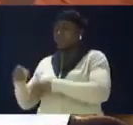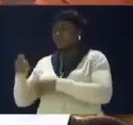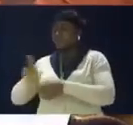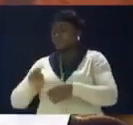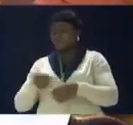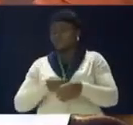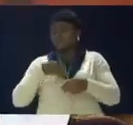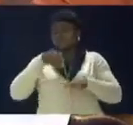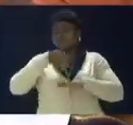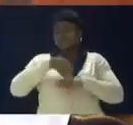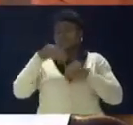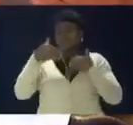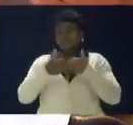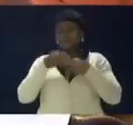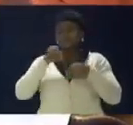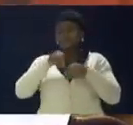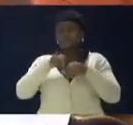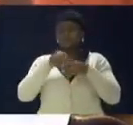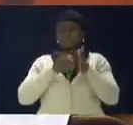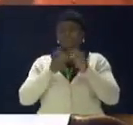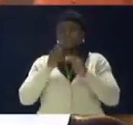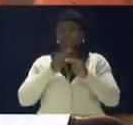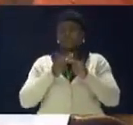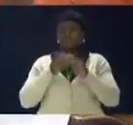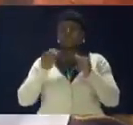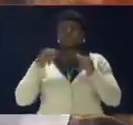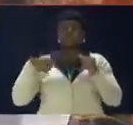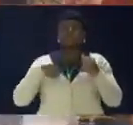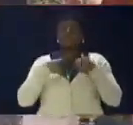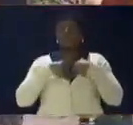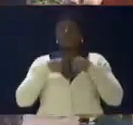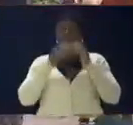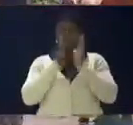In Jesus' mighty name, we have prayed.